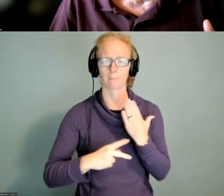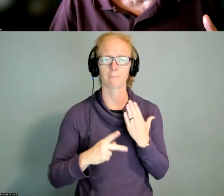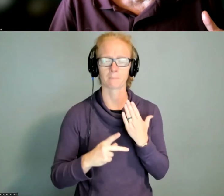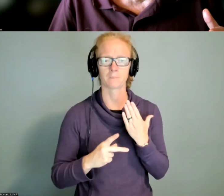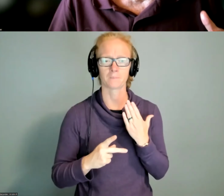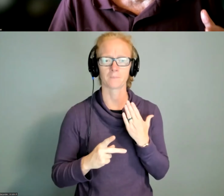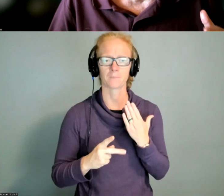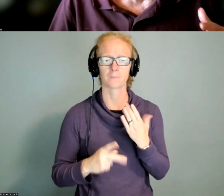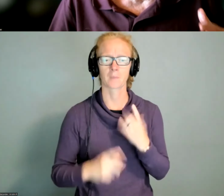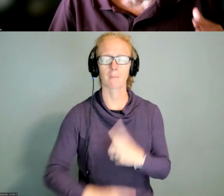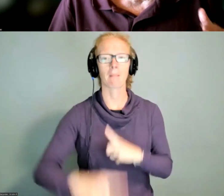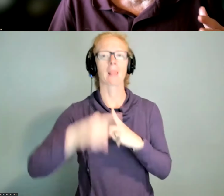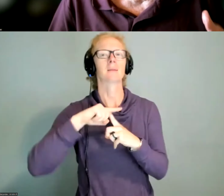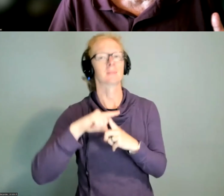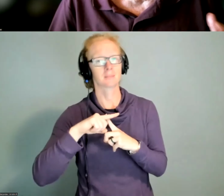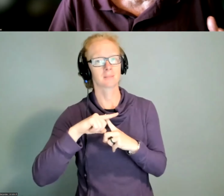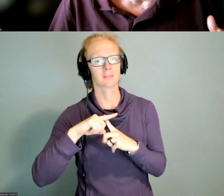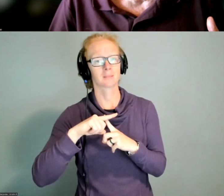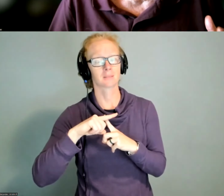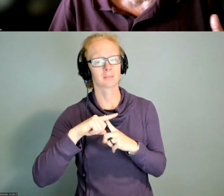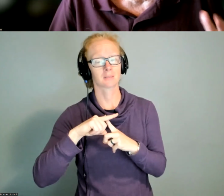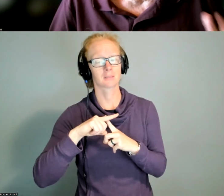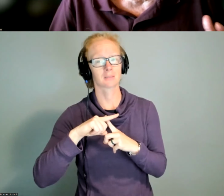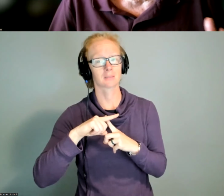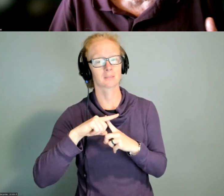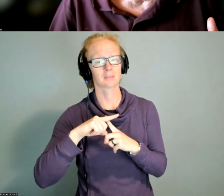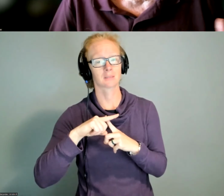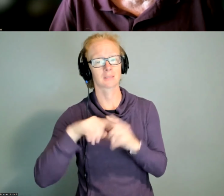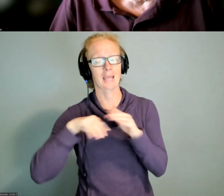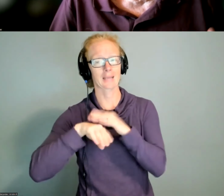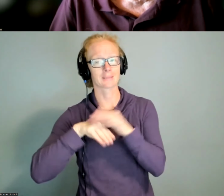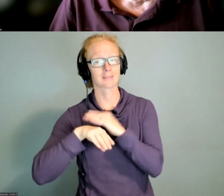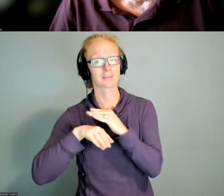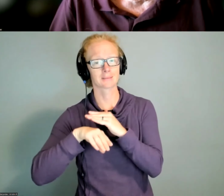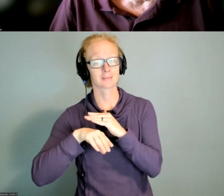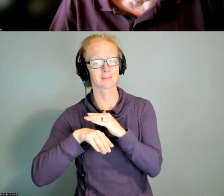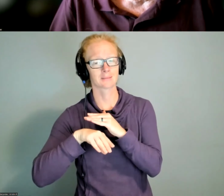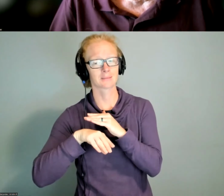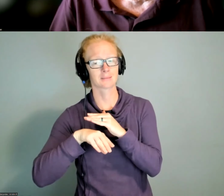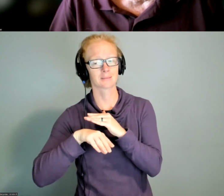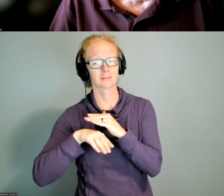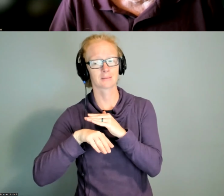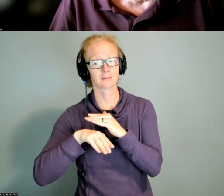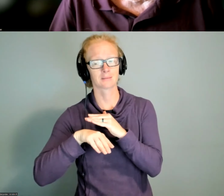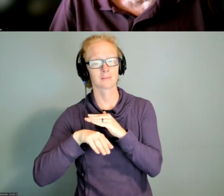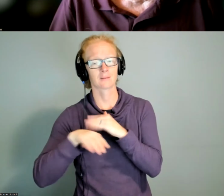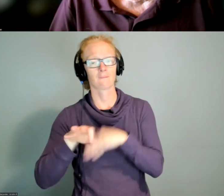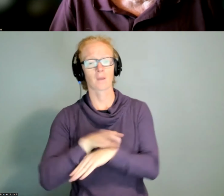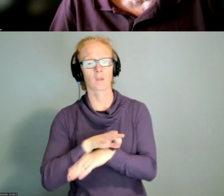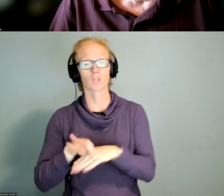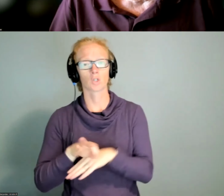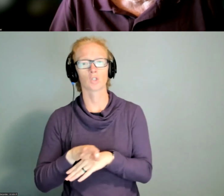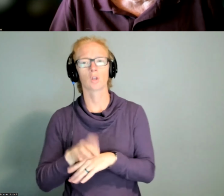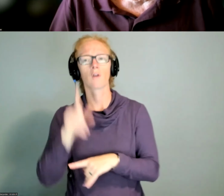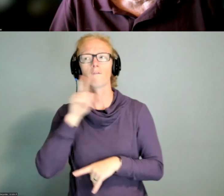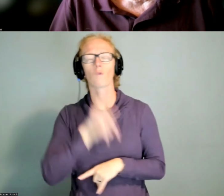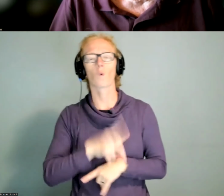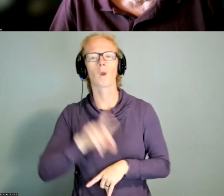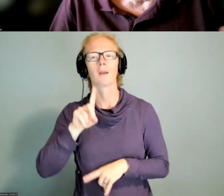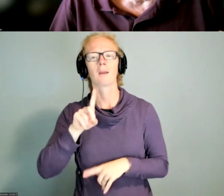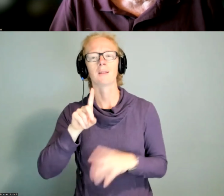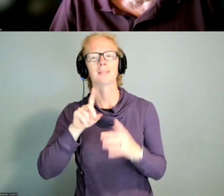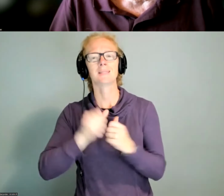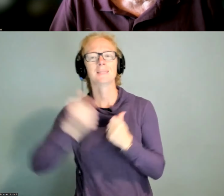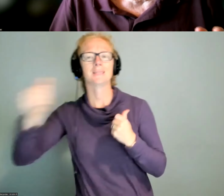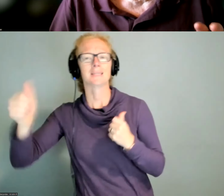also serve the mobility function or the access function by bringing in distance education and